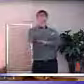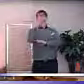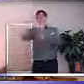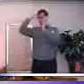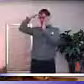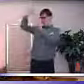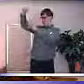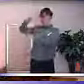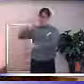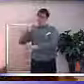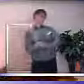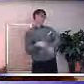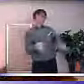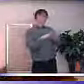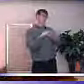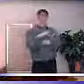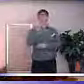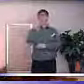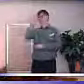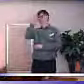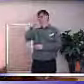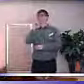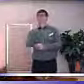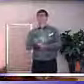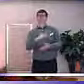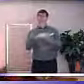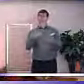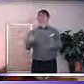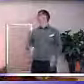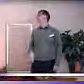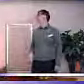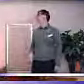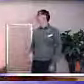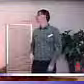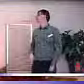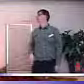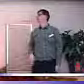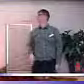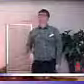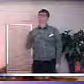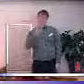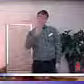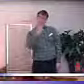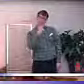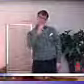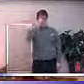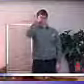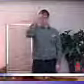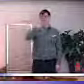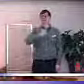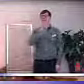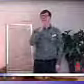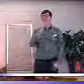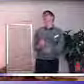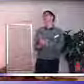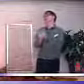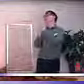that they never had that question come up on a test. But questions are what make us